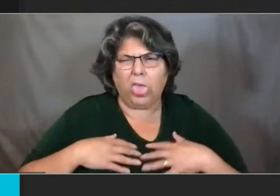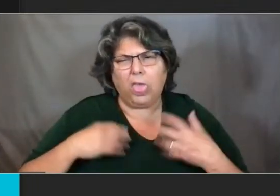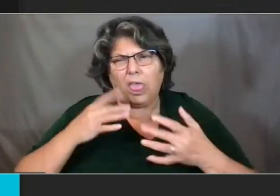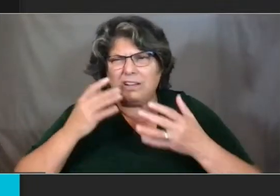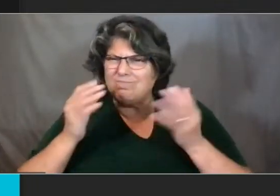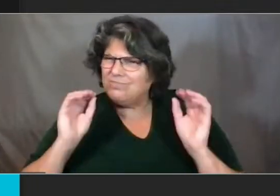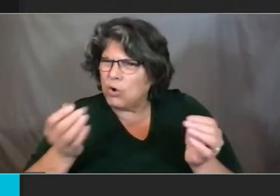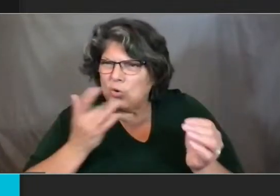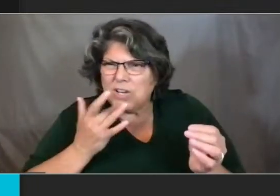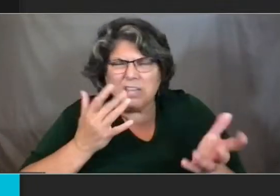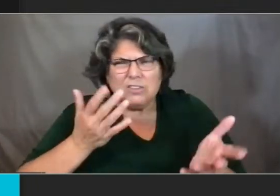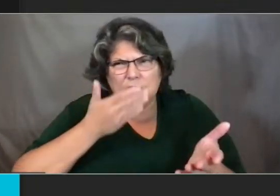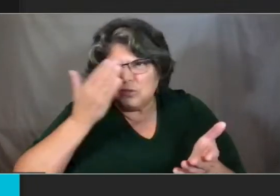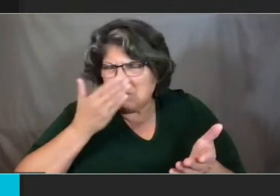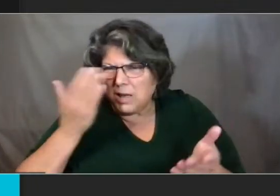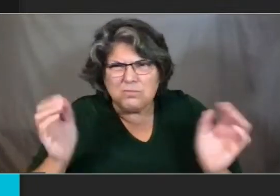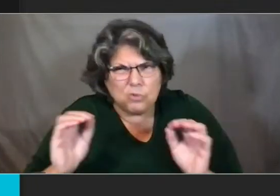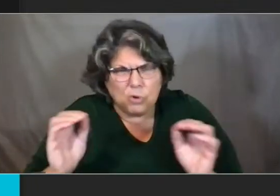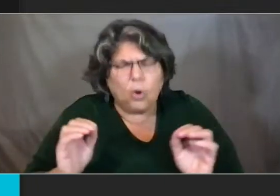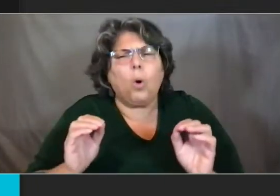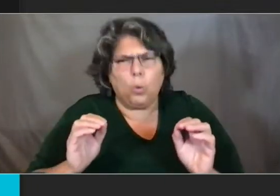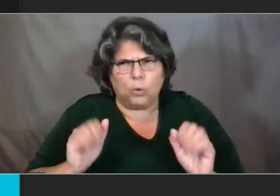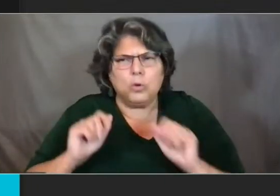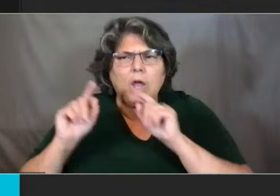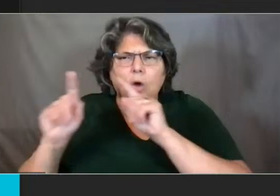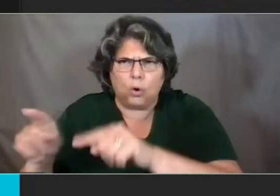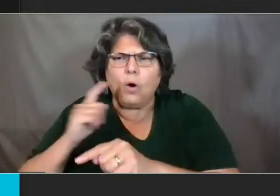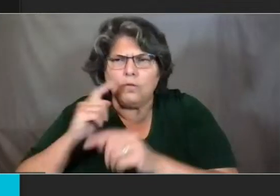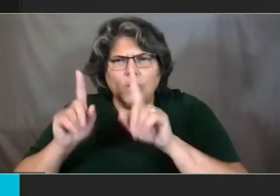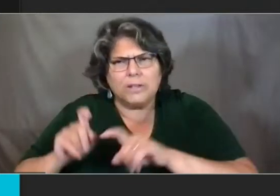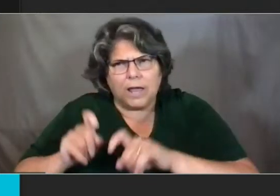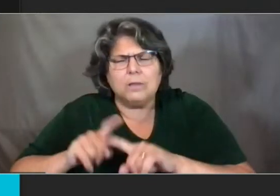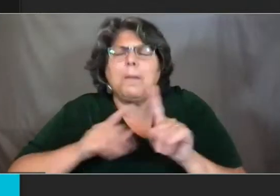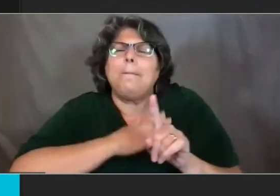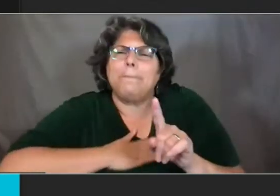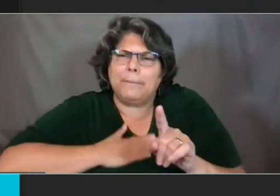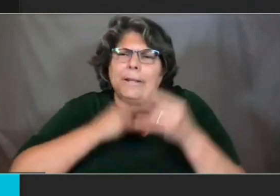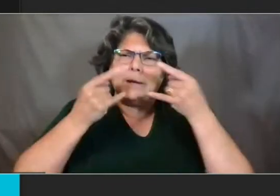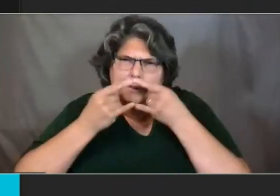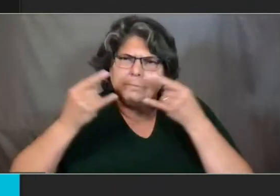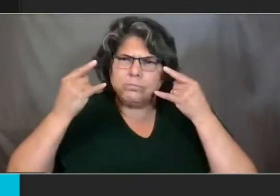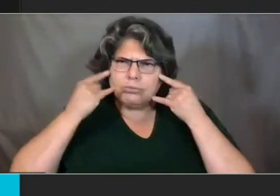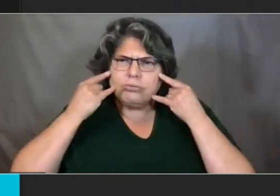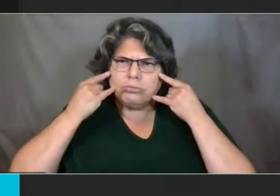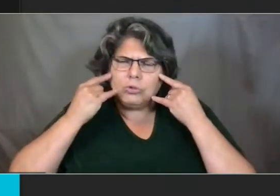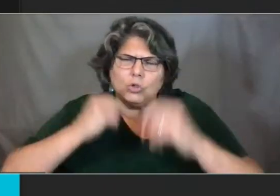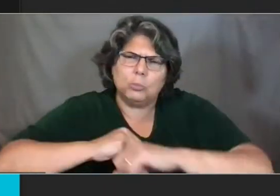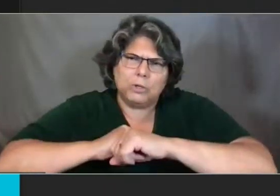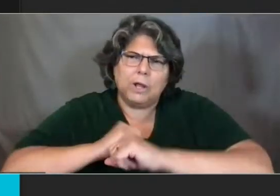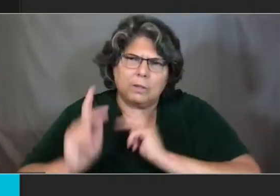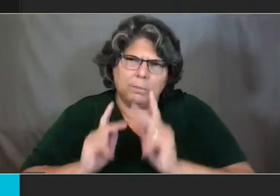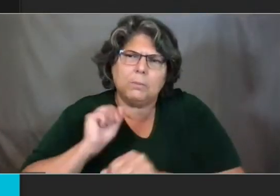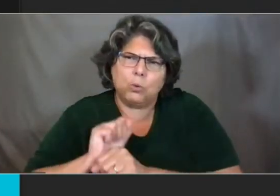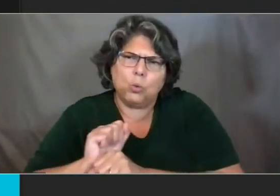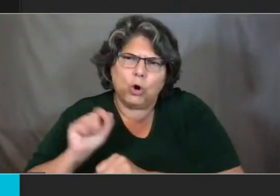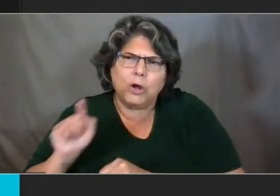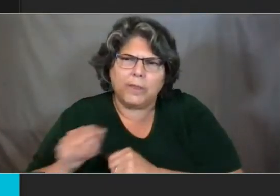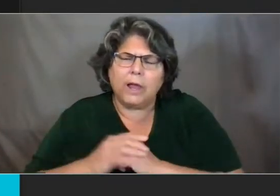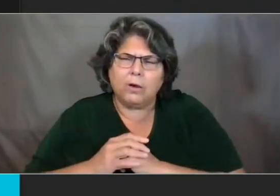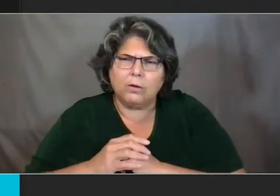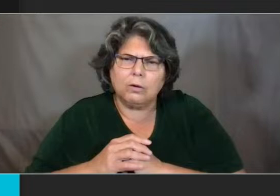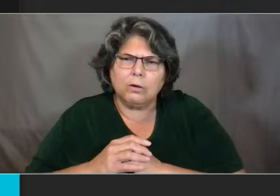that you are symptomatic and you want to be tested. We will not turn you away. But please protect our workers at OptumServe